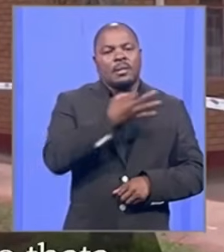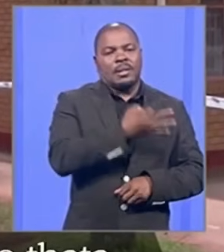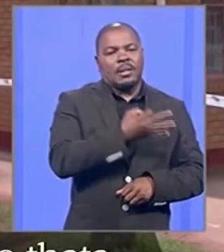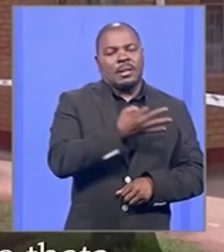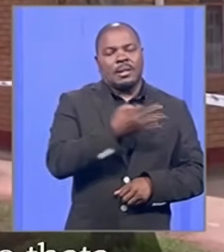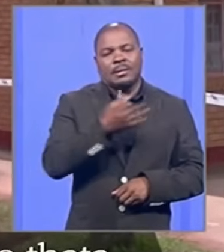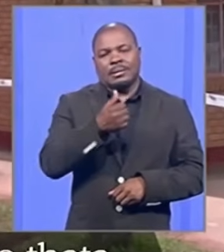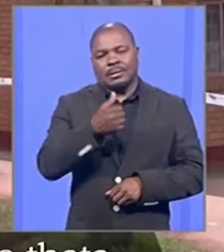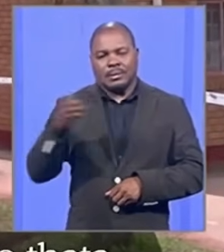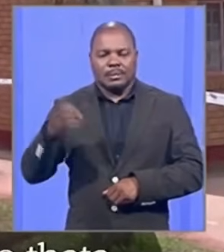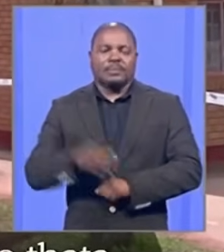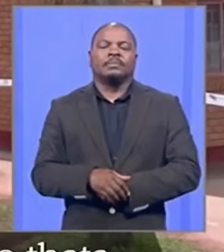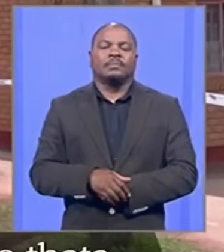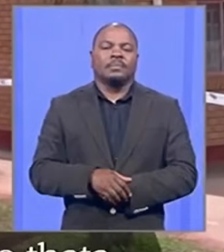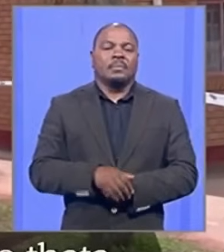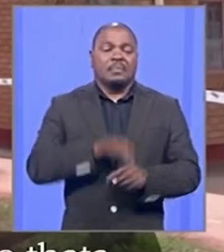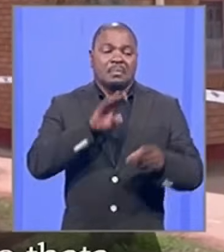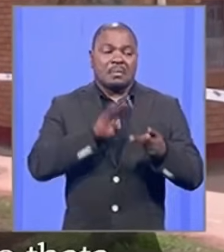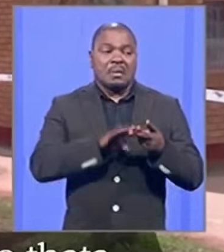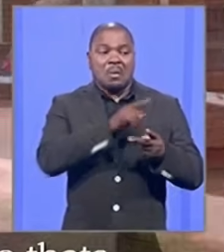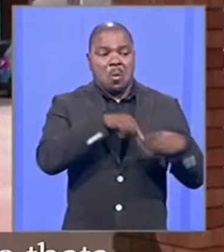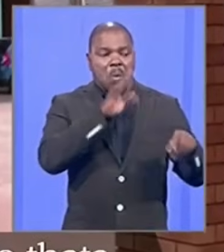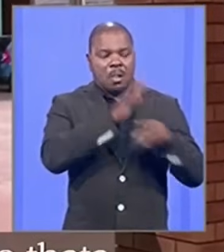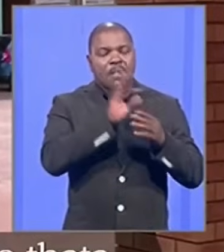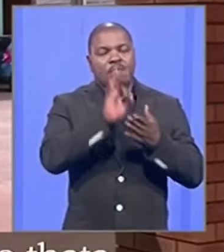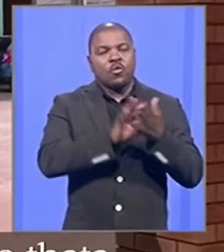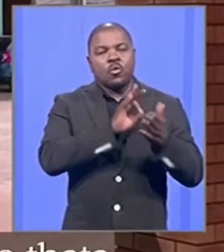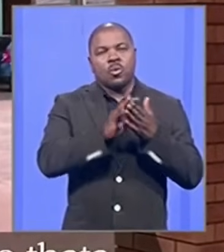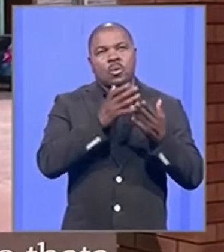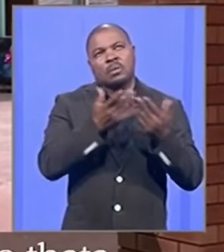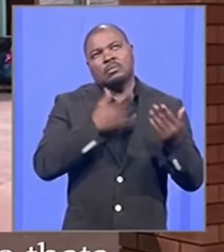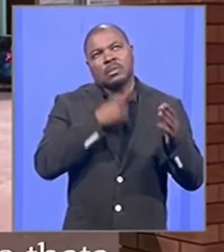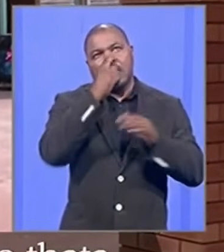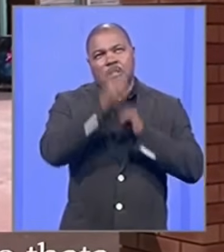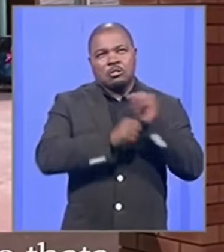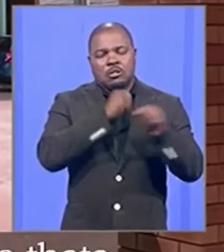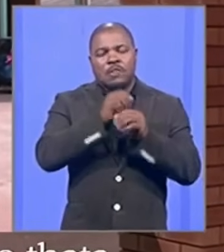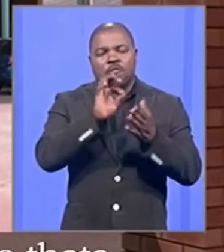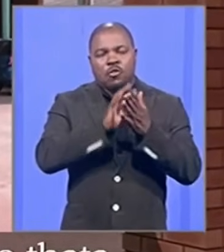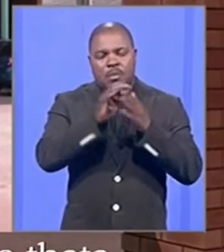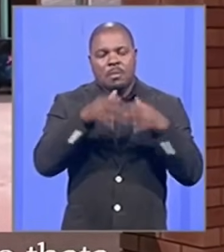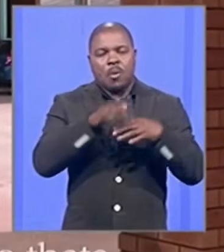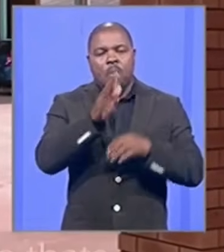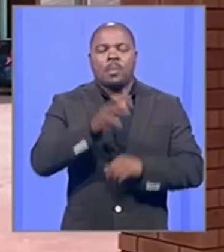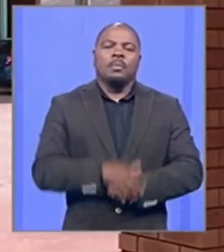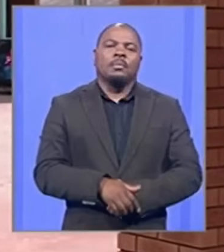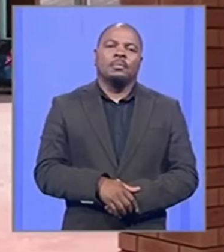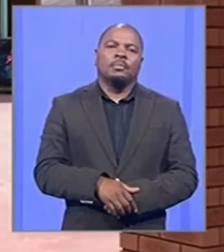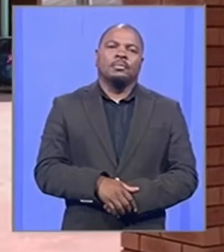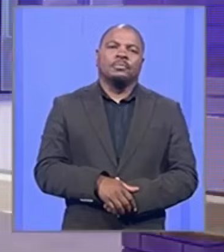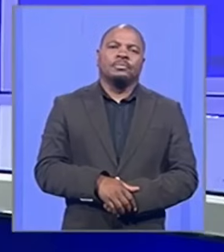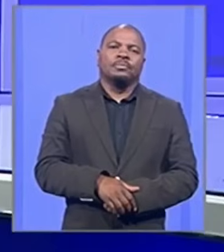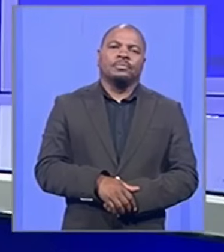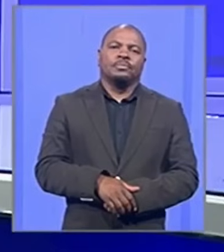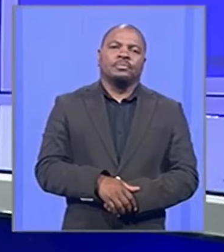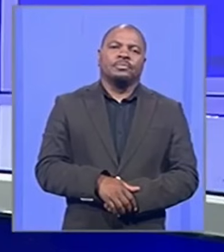360 mme tsona di solofetswe go tshwara magareng ga Motsheganong le Phatwe ngwaga o tlang.